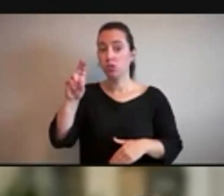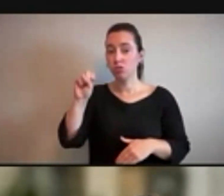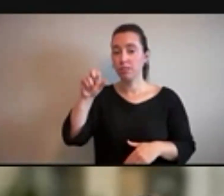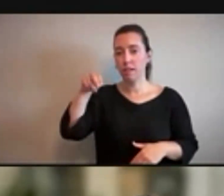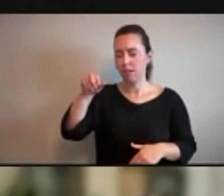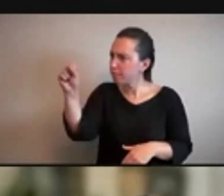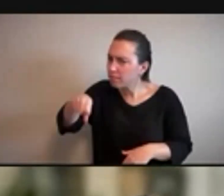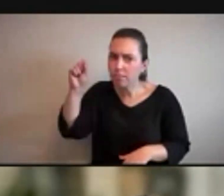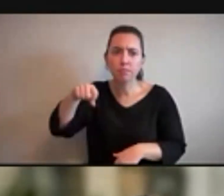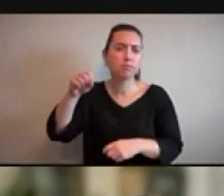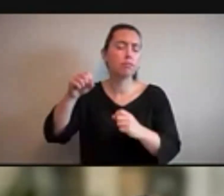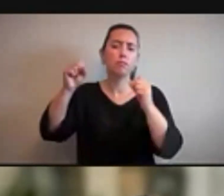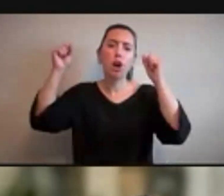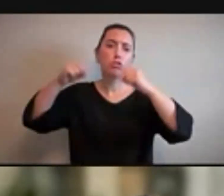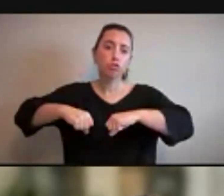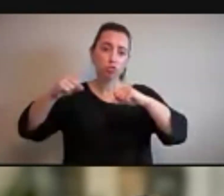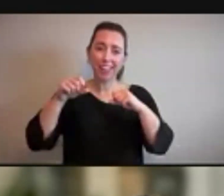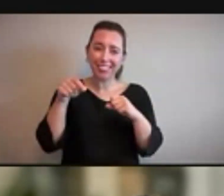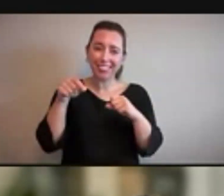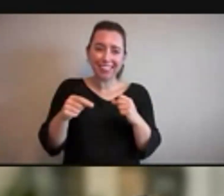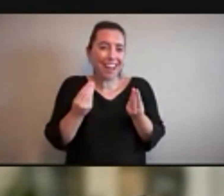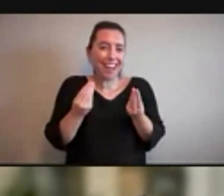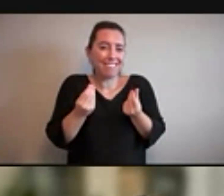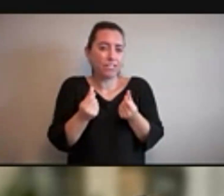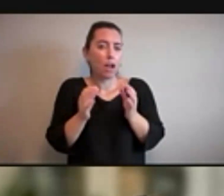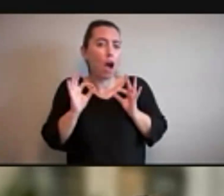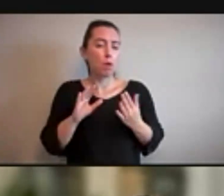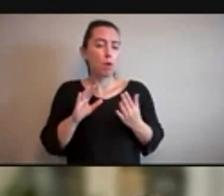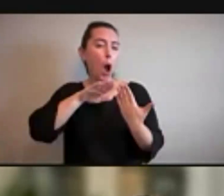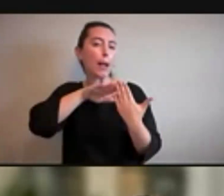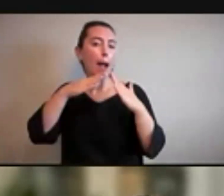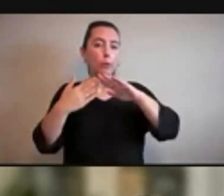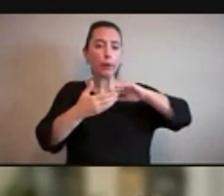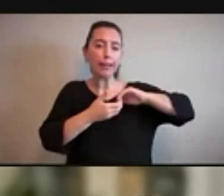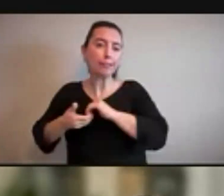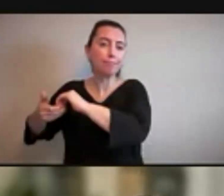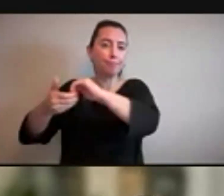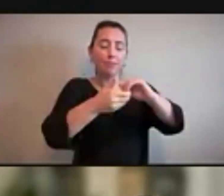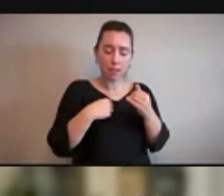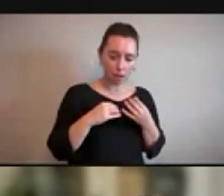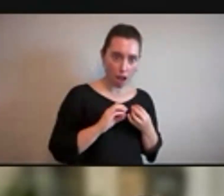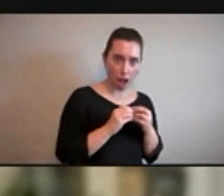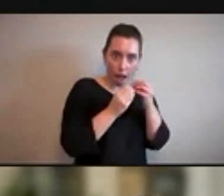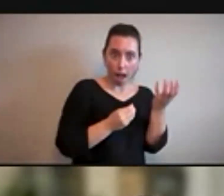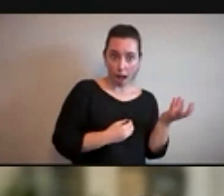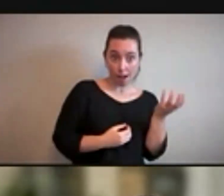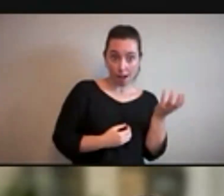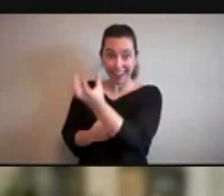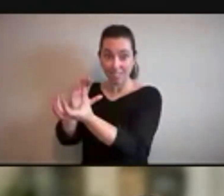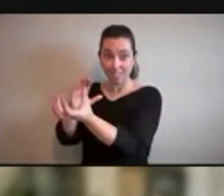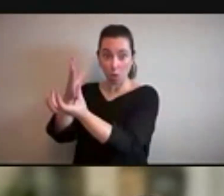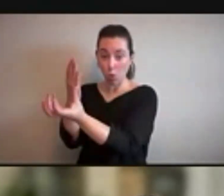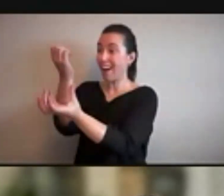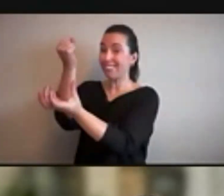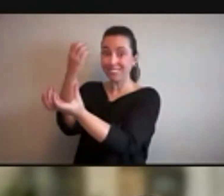the community feel, and that you receive feedback and then you improve, that is also a very important part of this, I think, and also to get